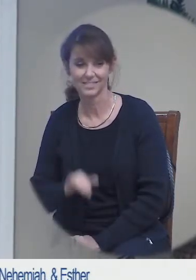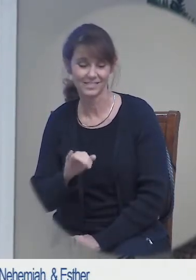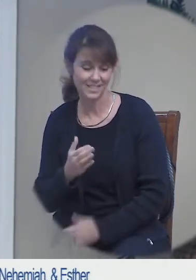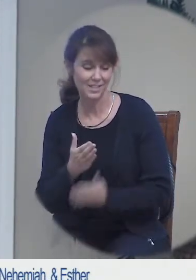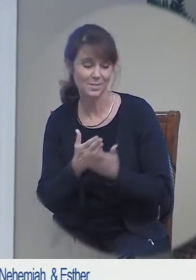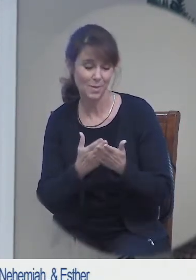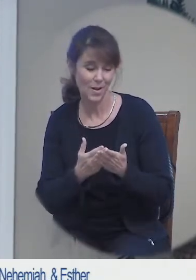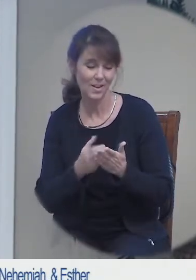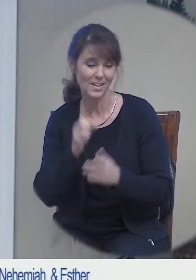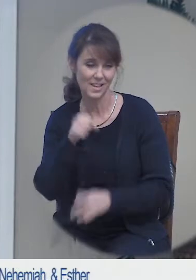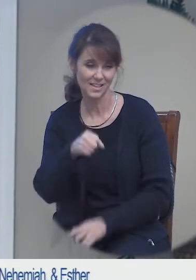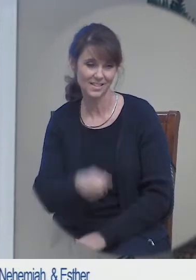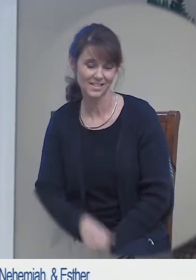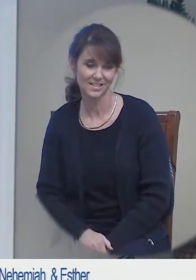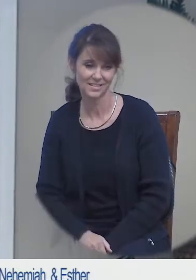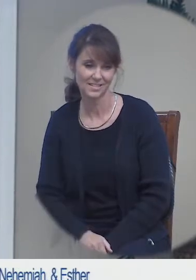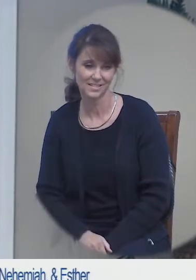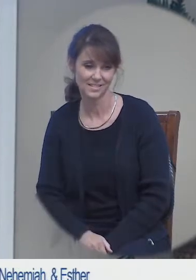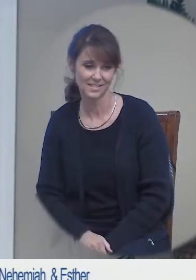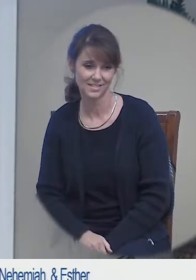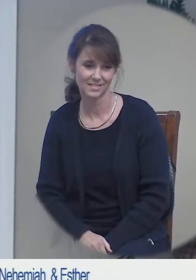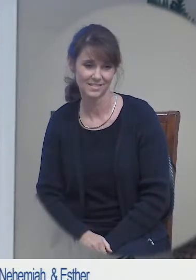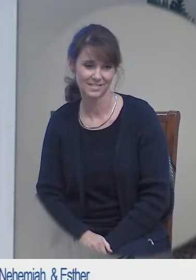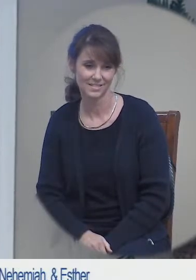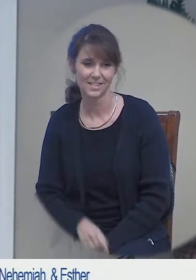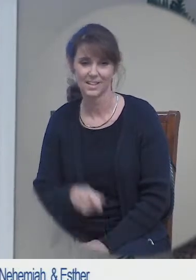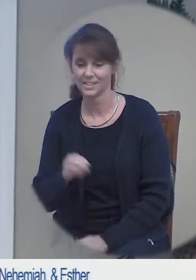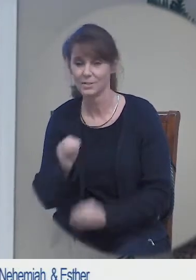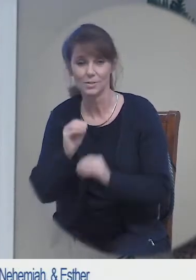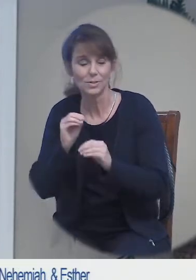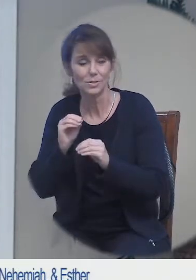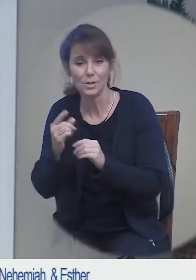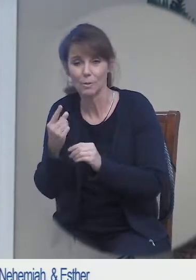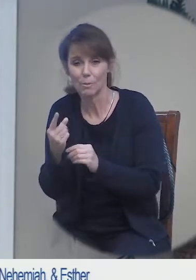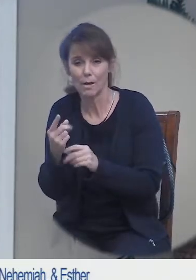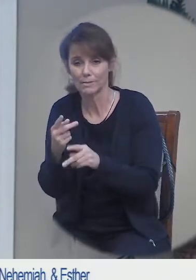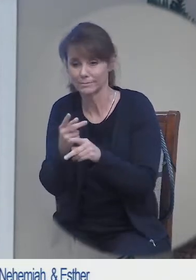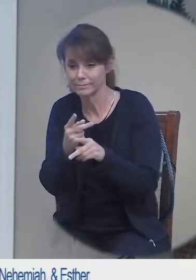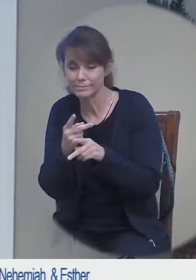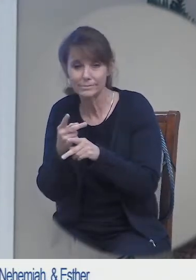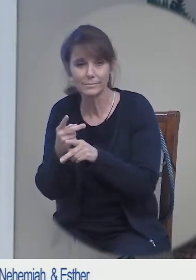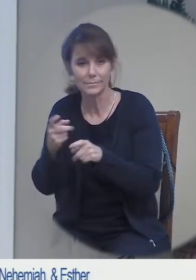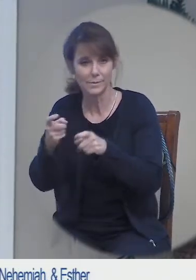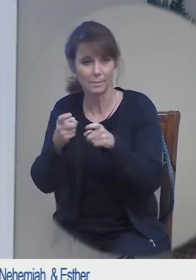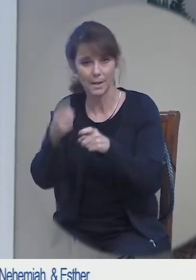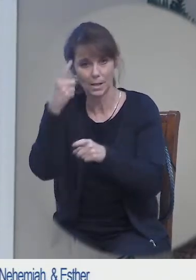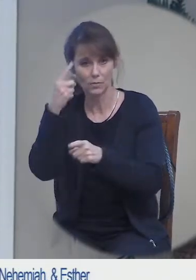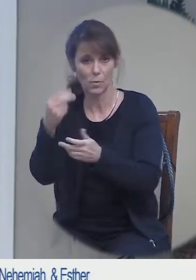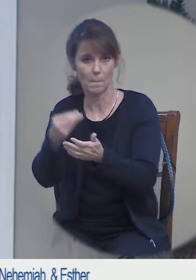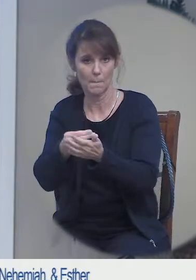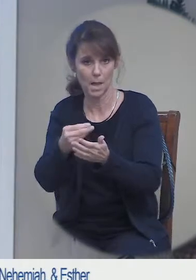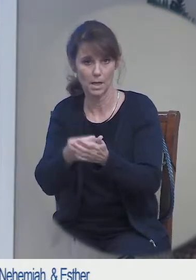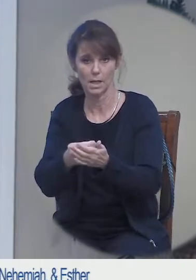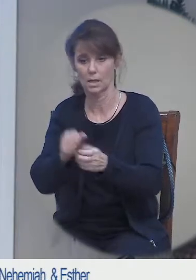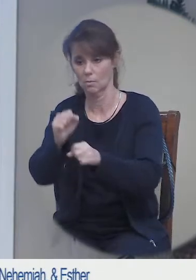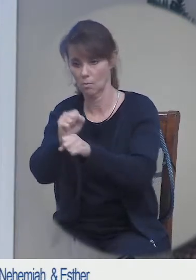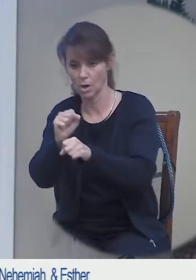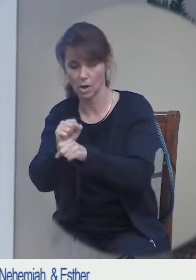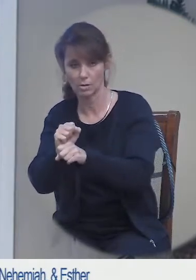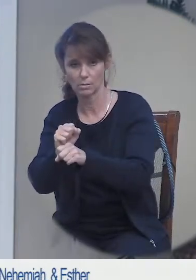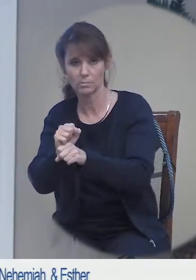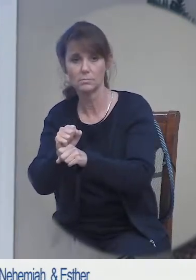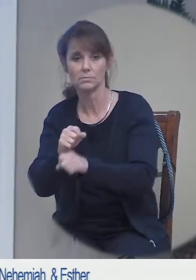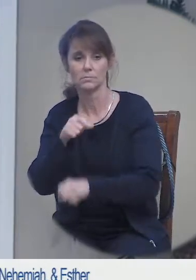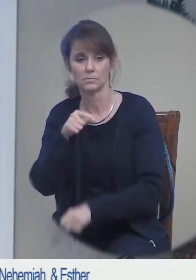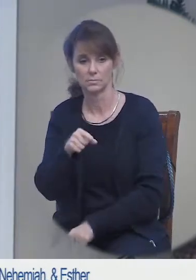So it's kind of a multifaceted issue, right? So in verse 3, it mentions the word